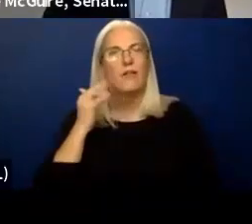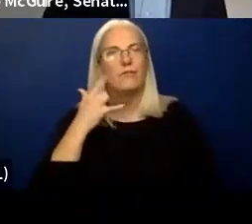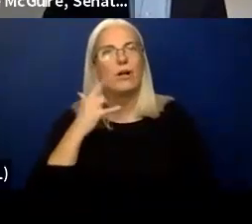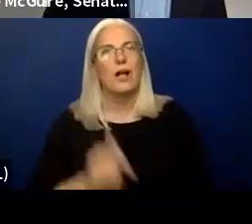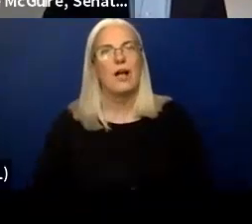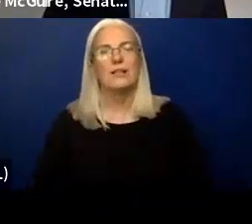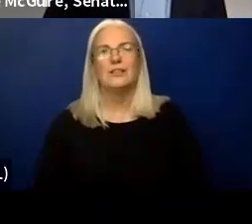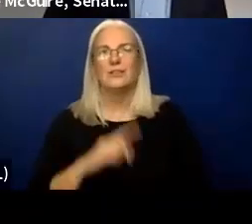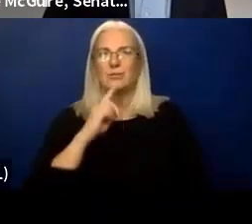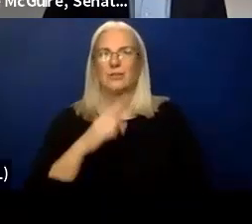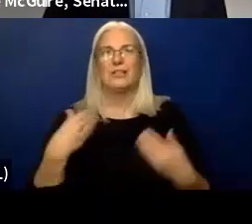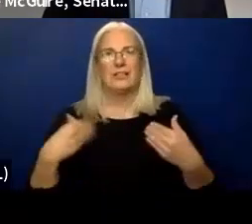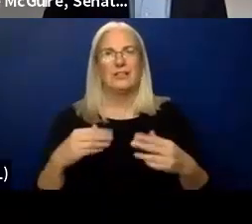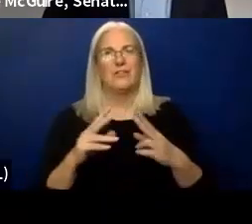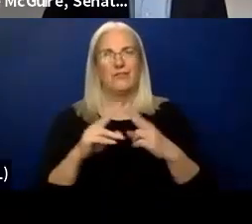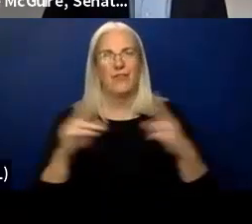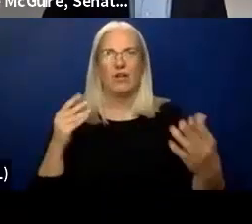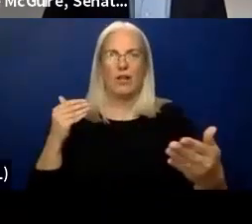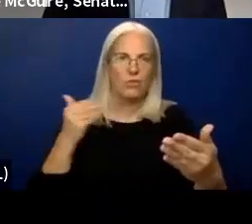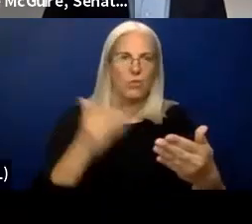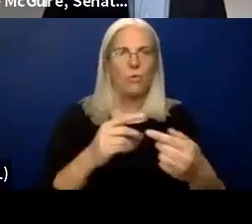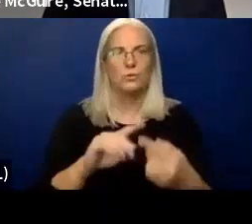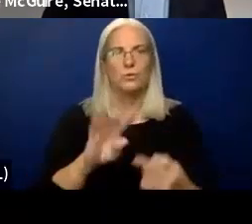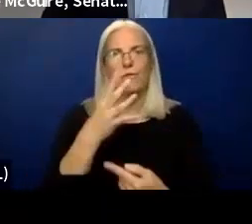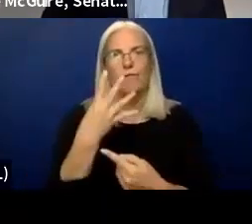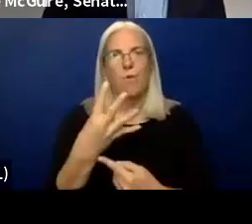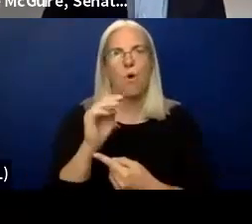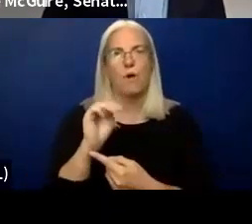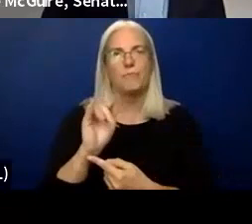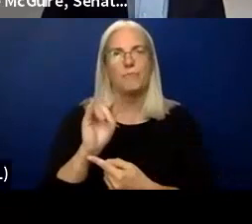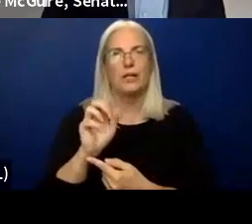burned mark. We're at 3.79 million acres right now.